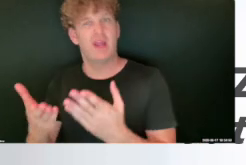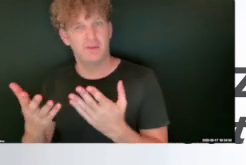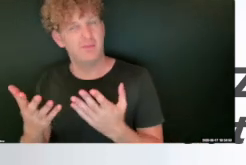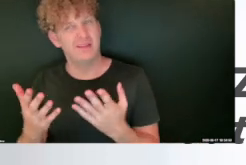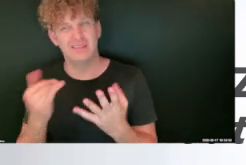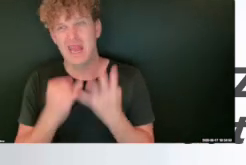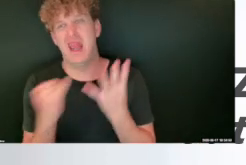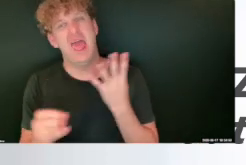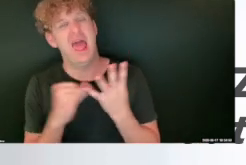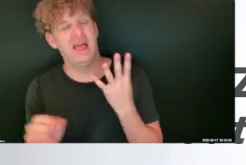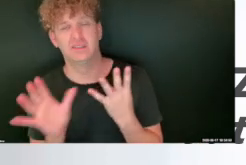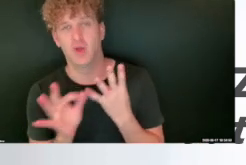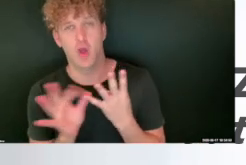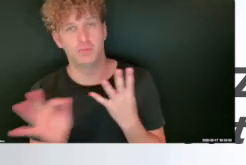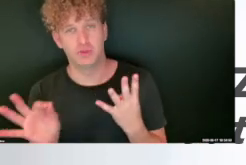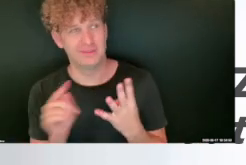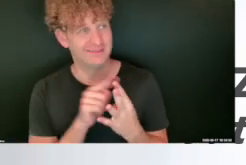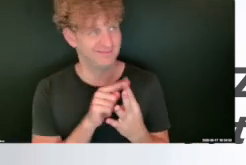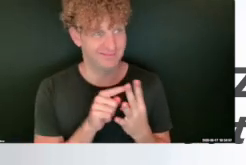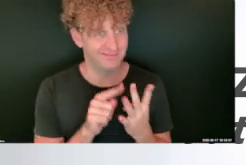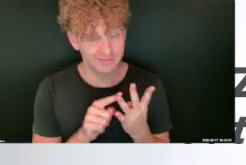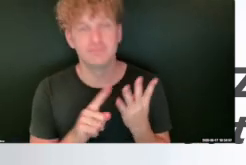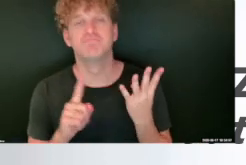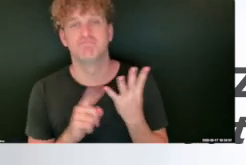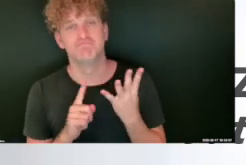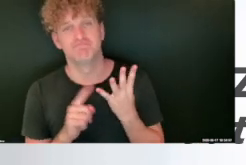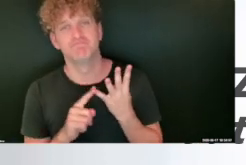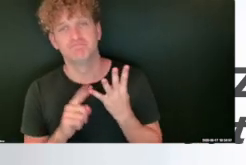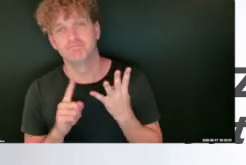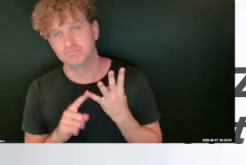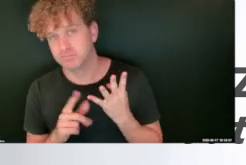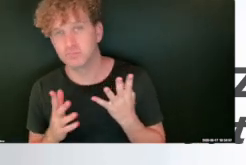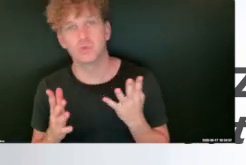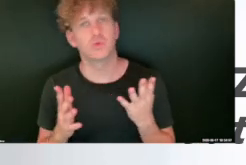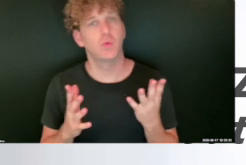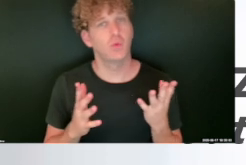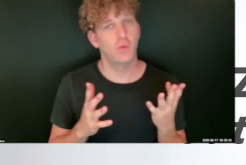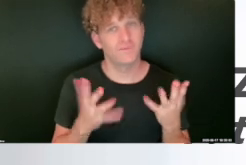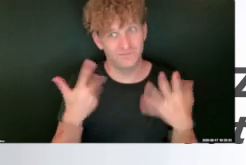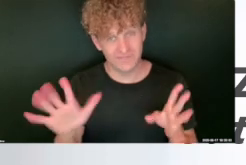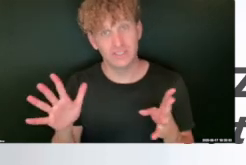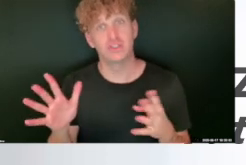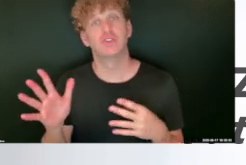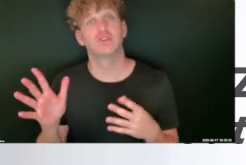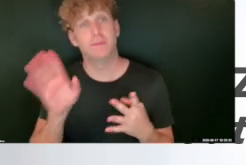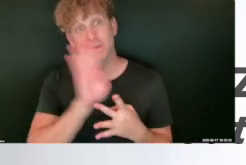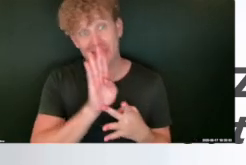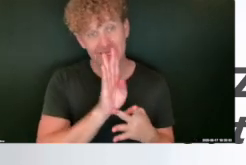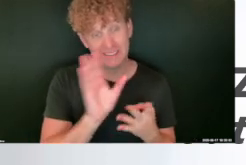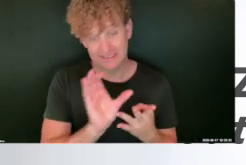in educational training programs or for other purposes like energy storage